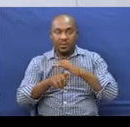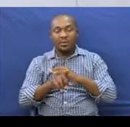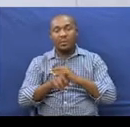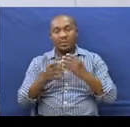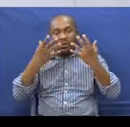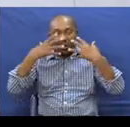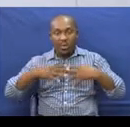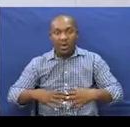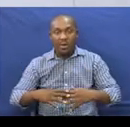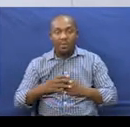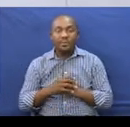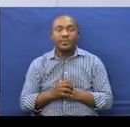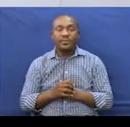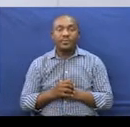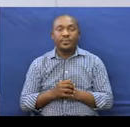of the body.